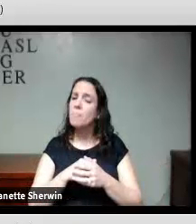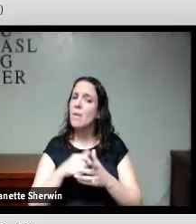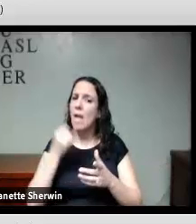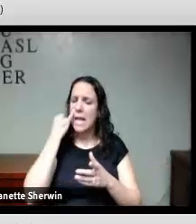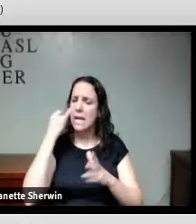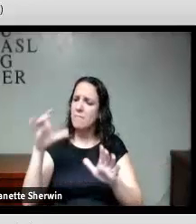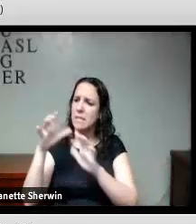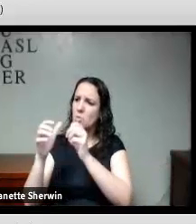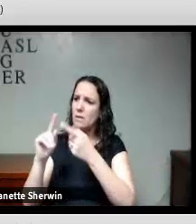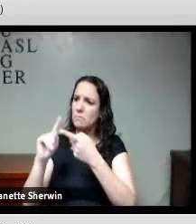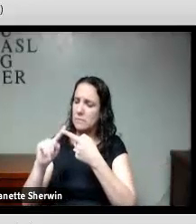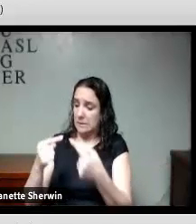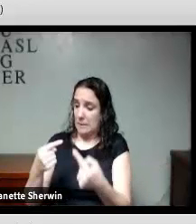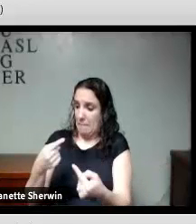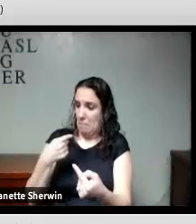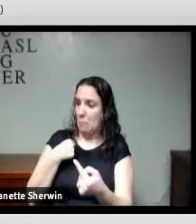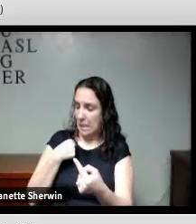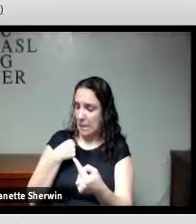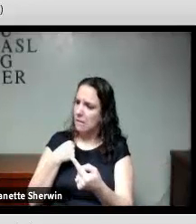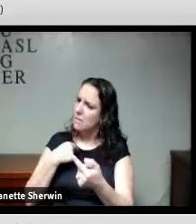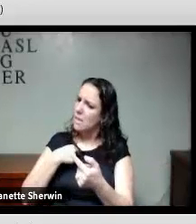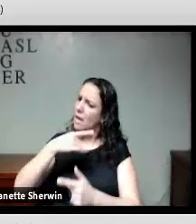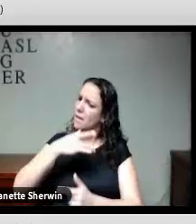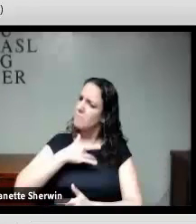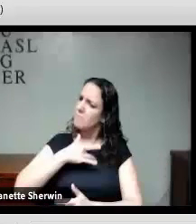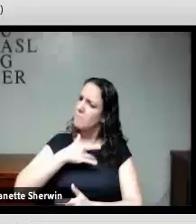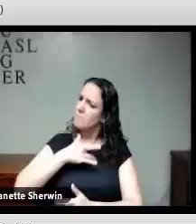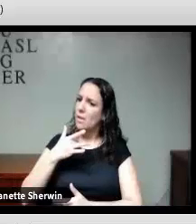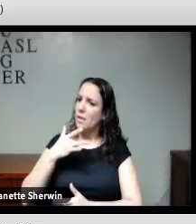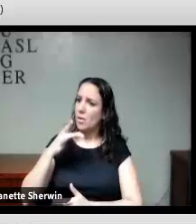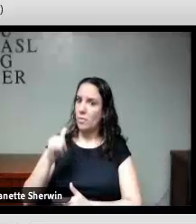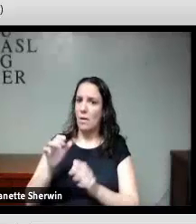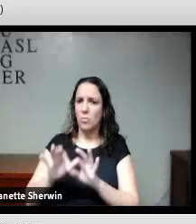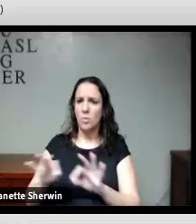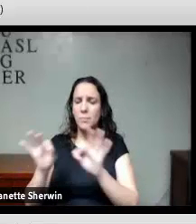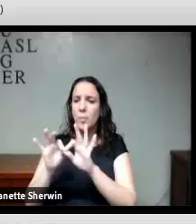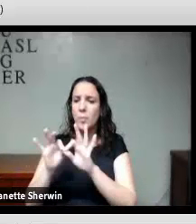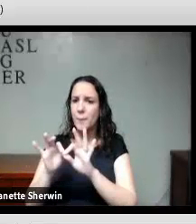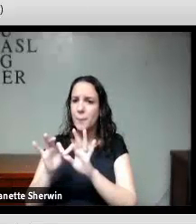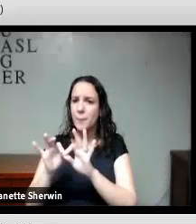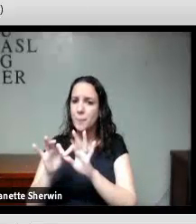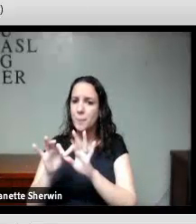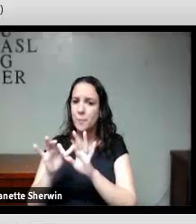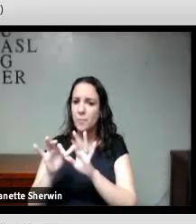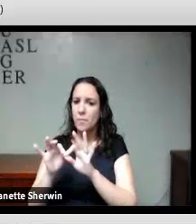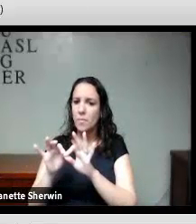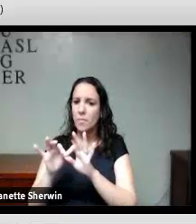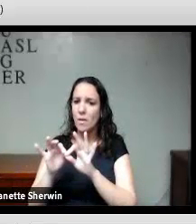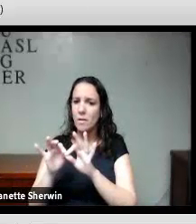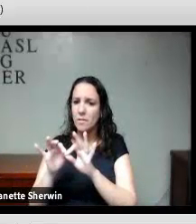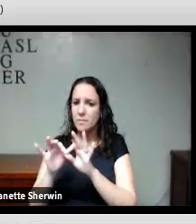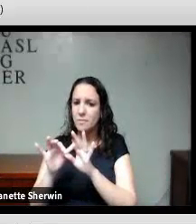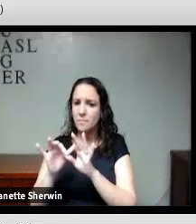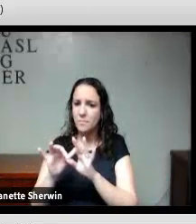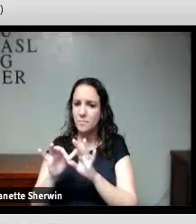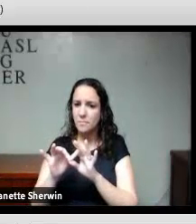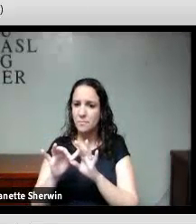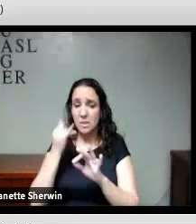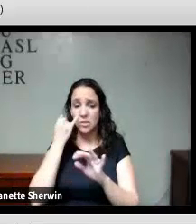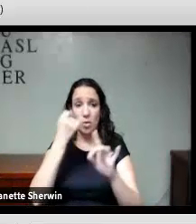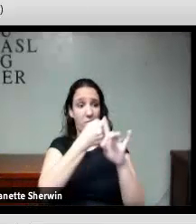sure I remain a customer when they do that. And that's why I wanted to include it today. So if you thought I was going off my